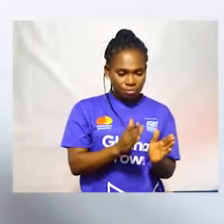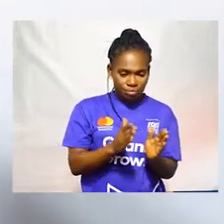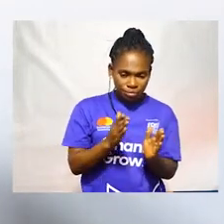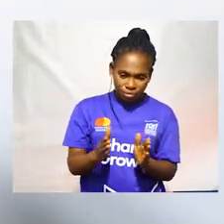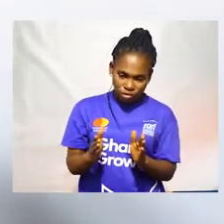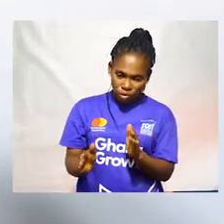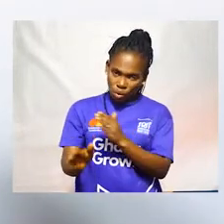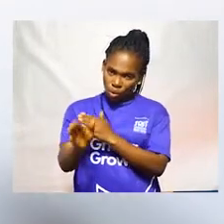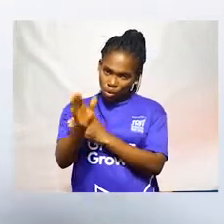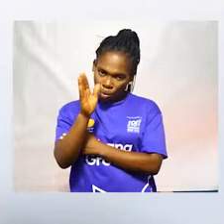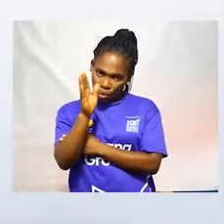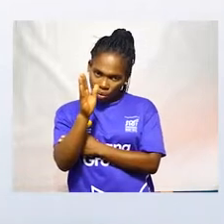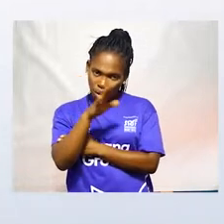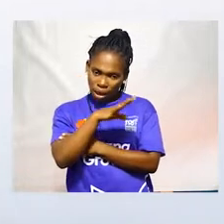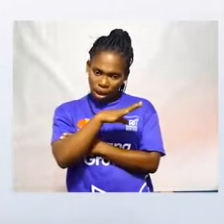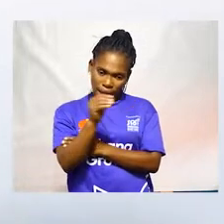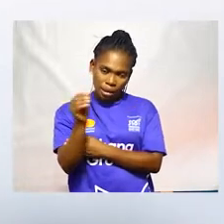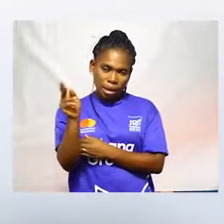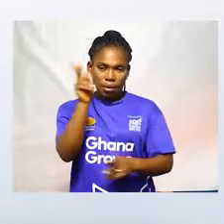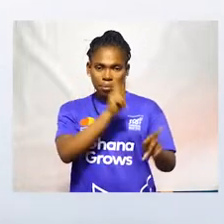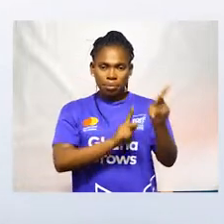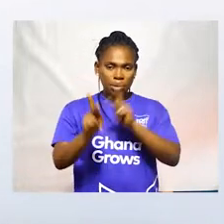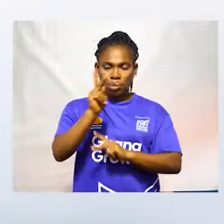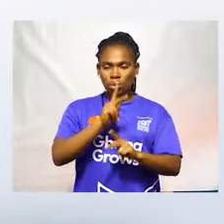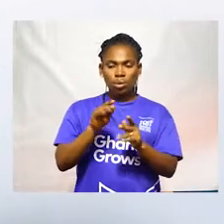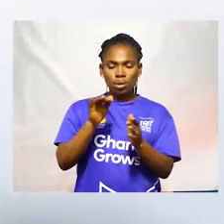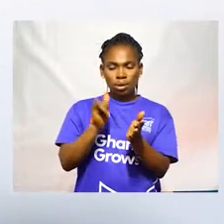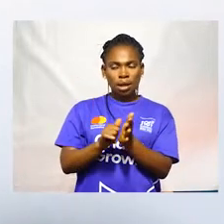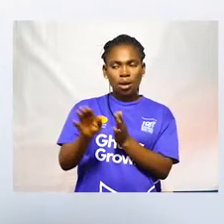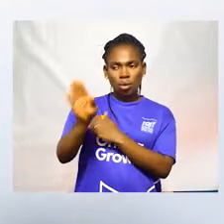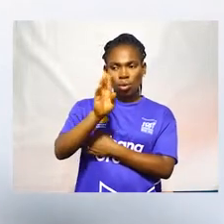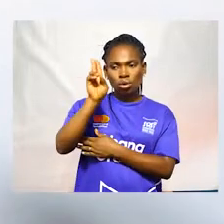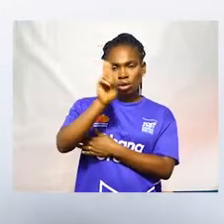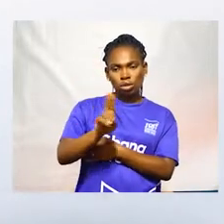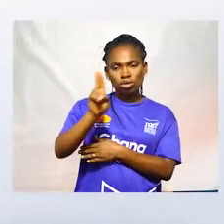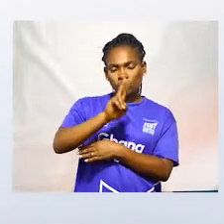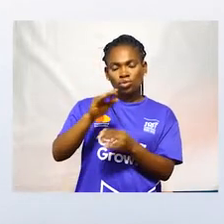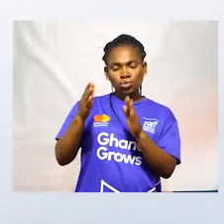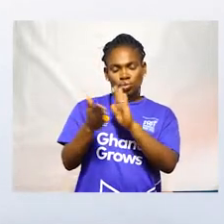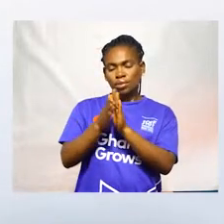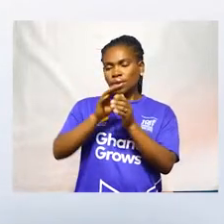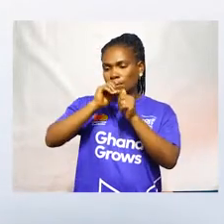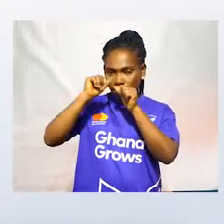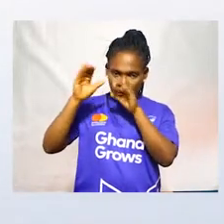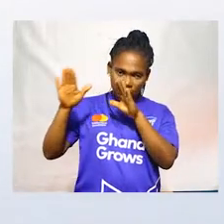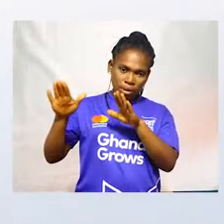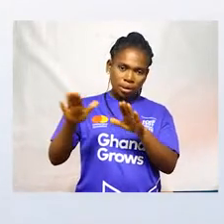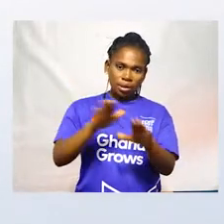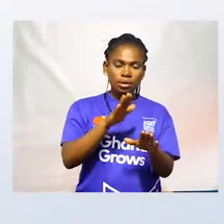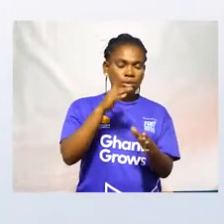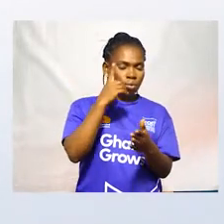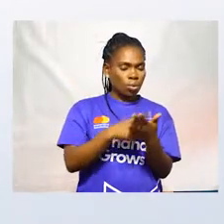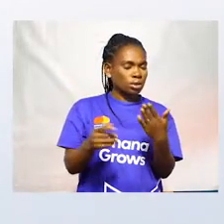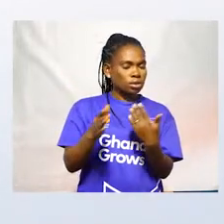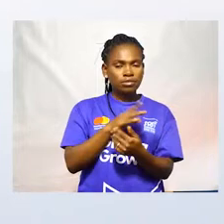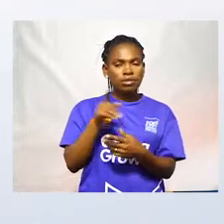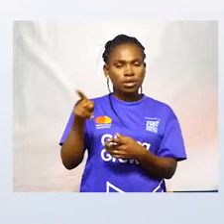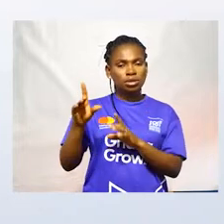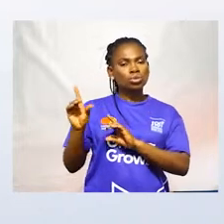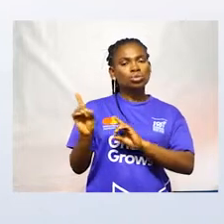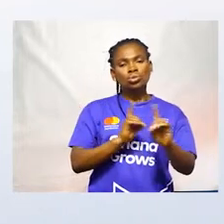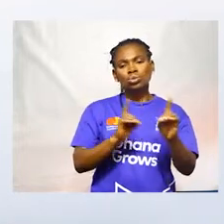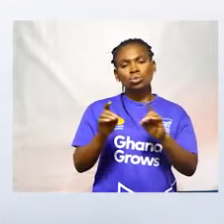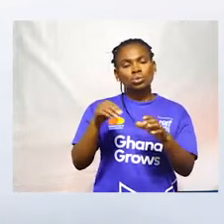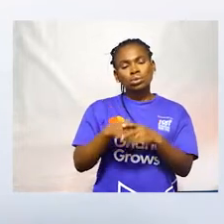and people that God has used to be a blessing for what I do in